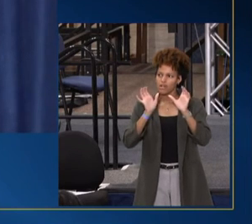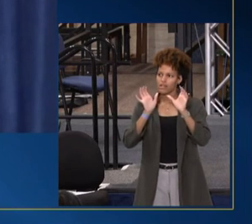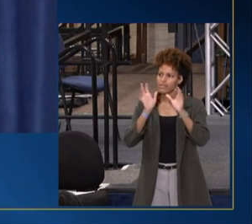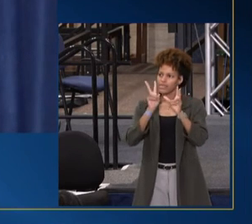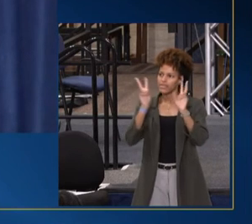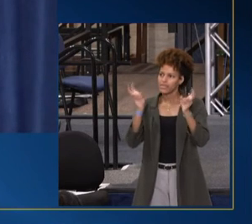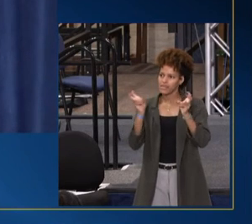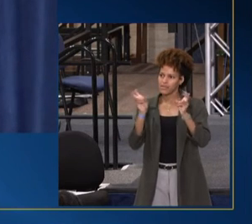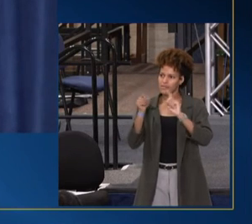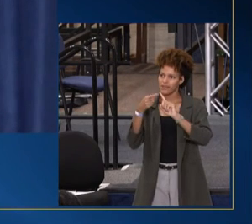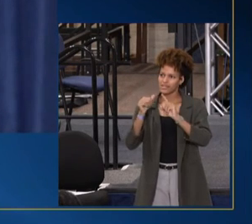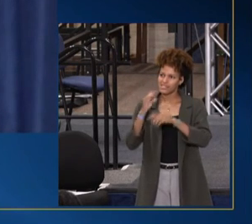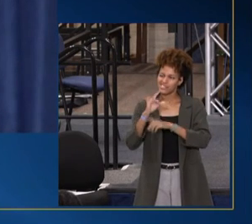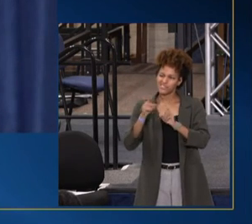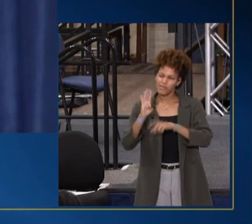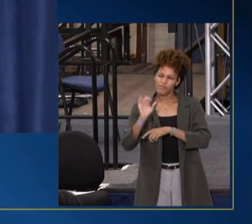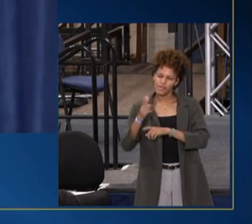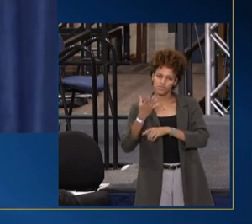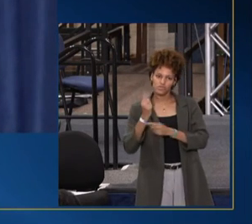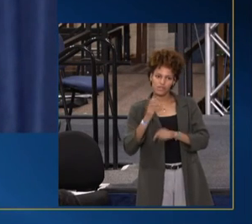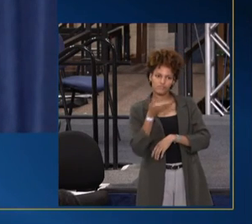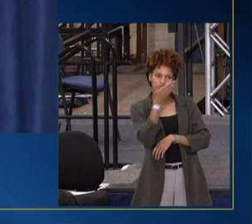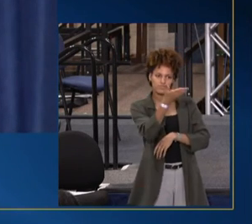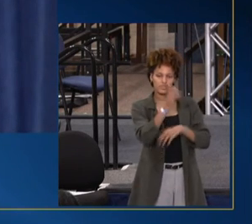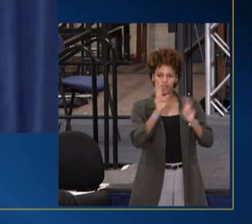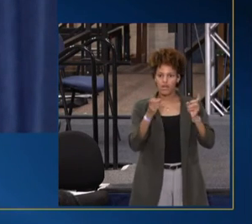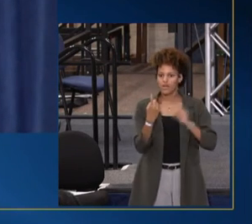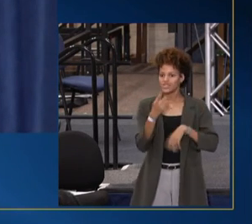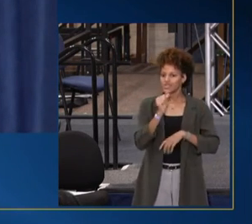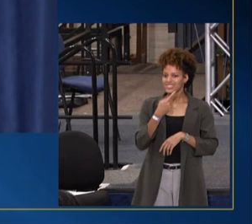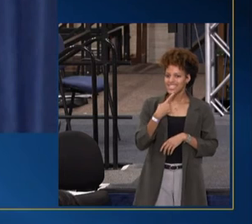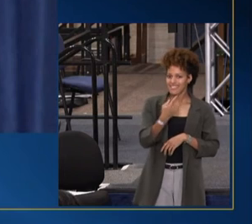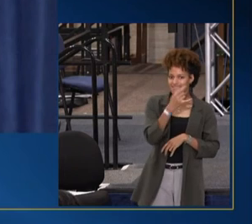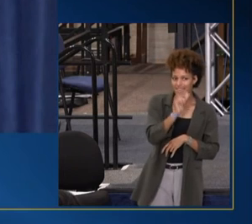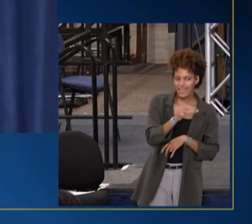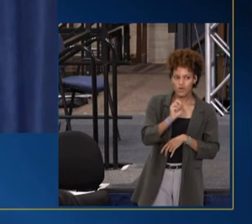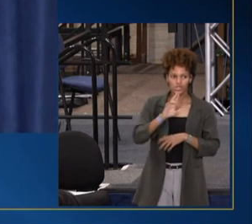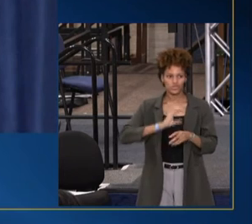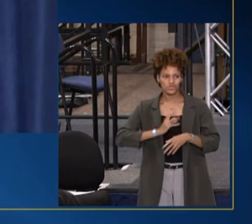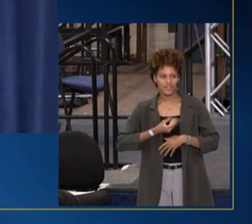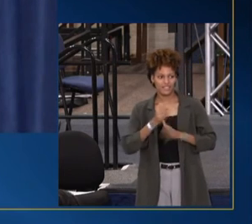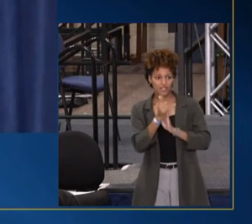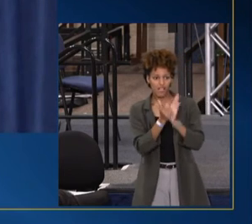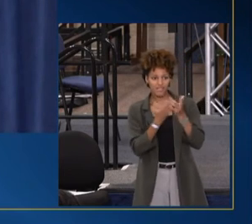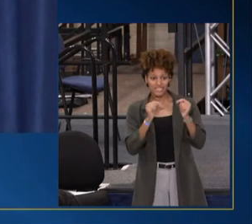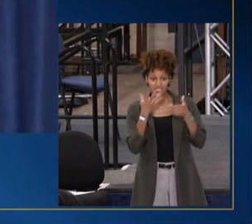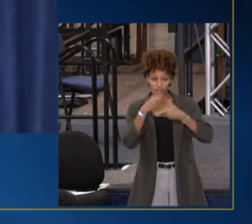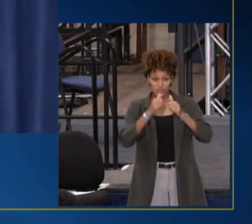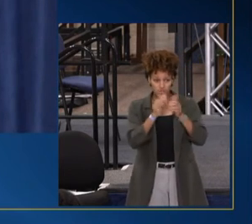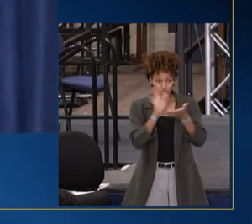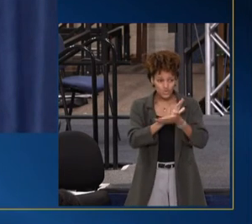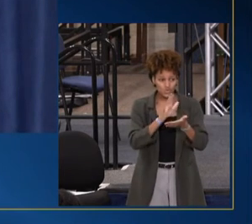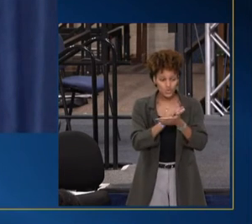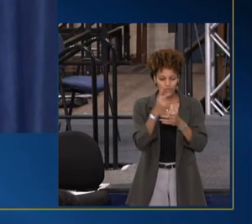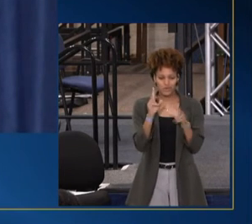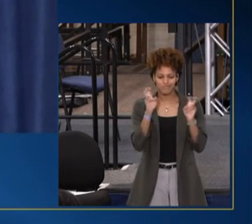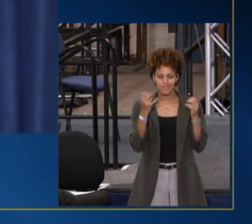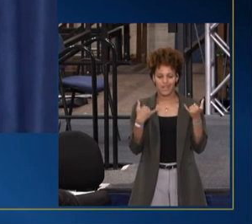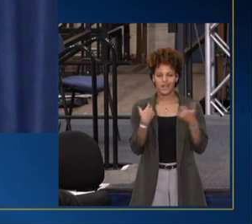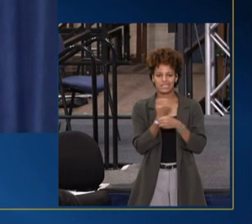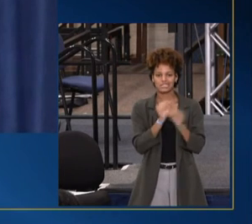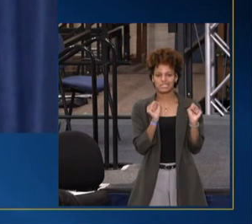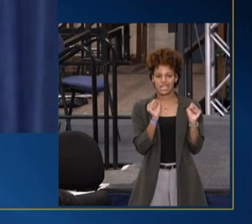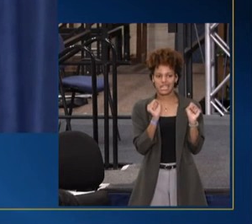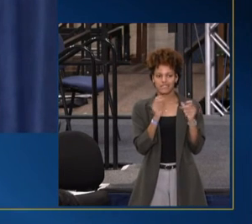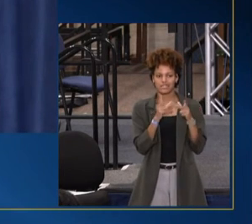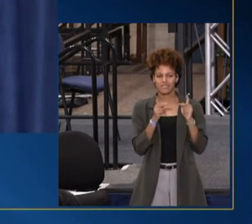bills, whether it be so-called don't say gay or trans laws that are taking away schools as a safe and affirming space, taking away